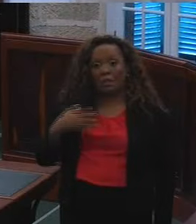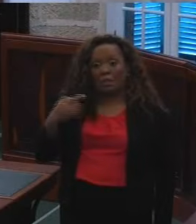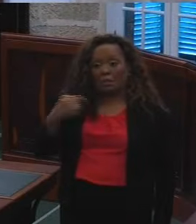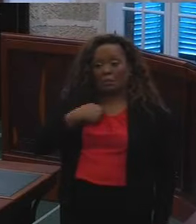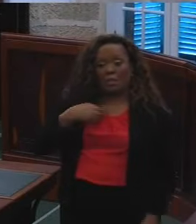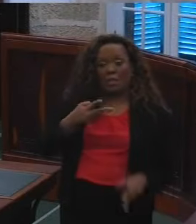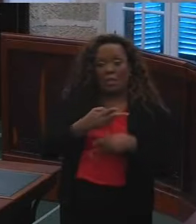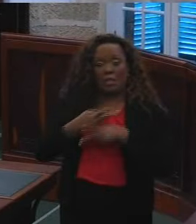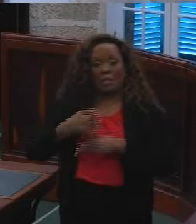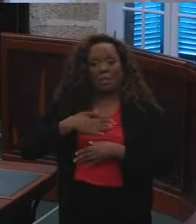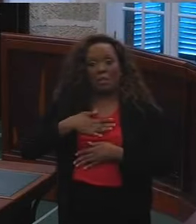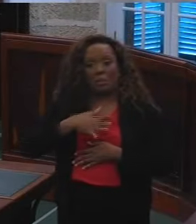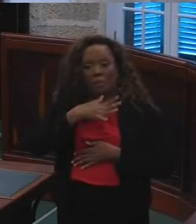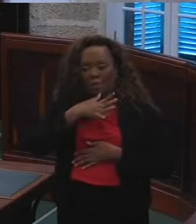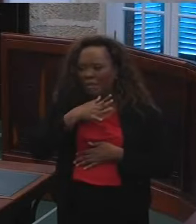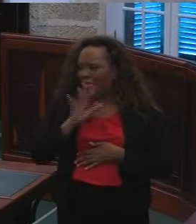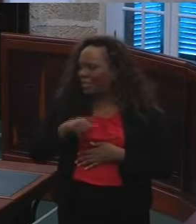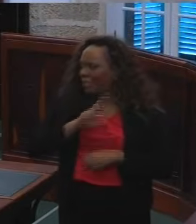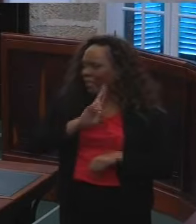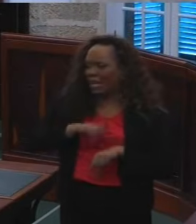natural phenomenon.